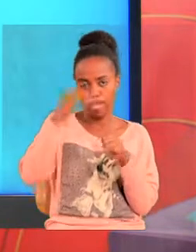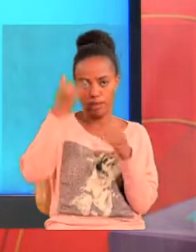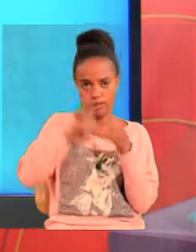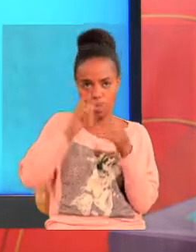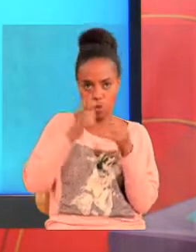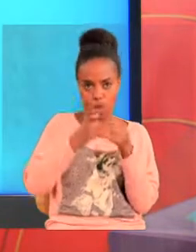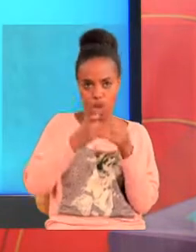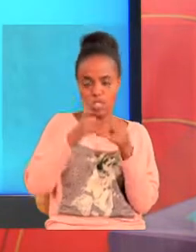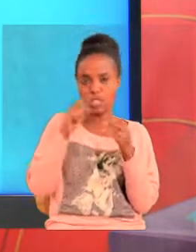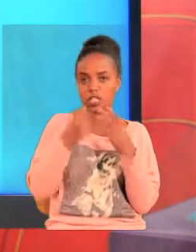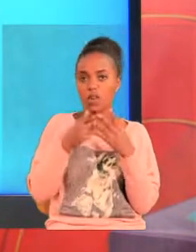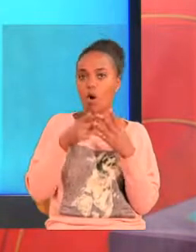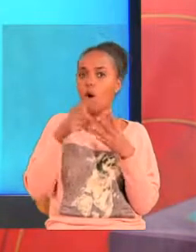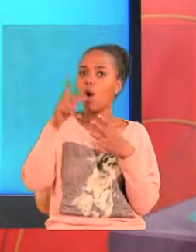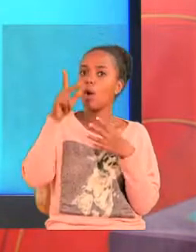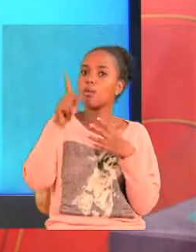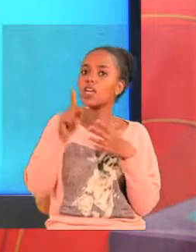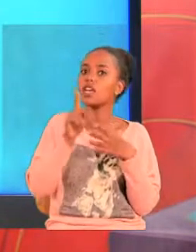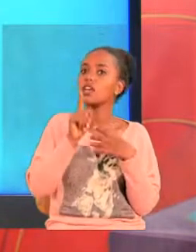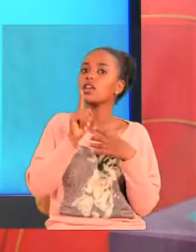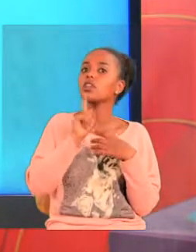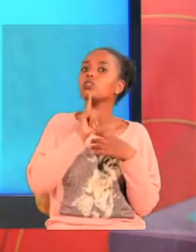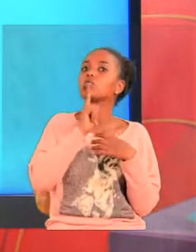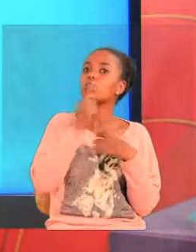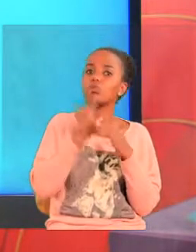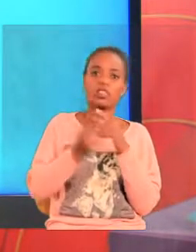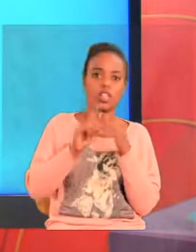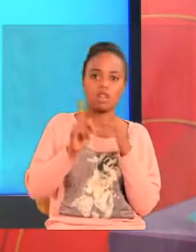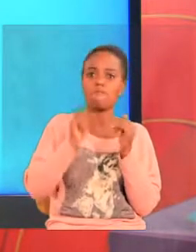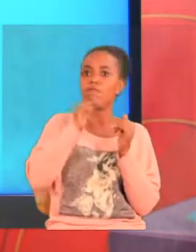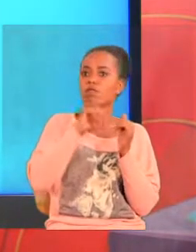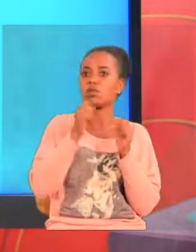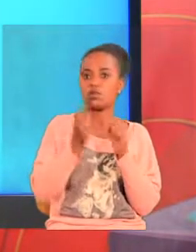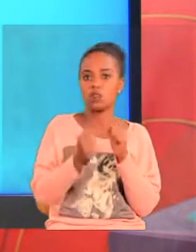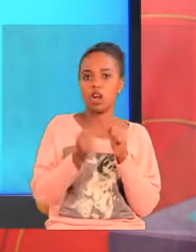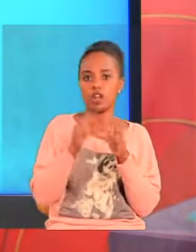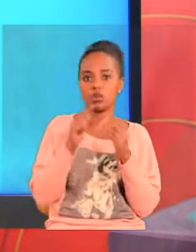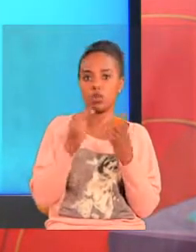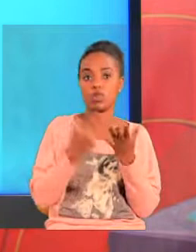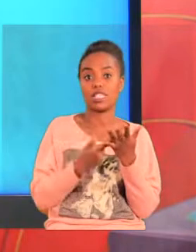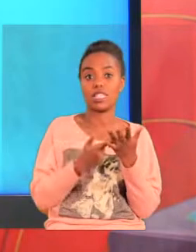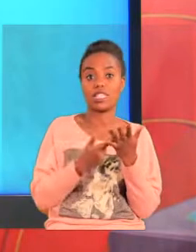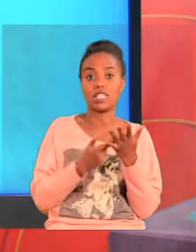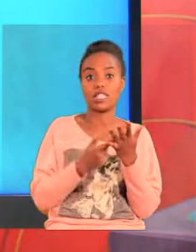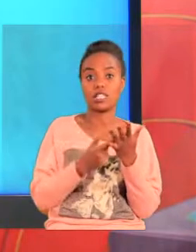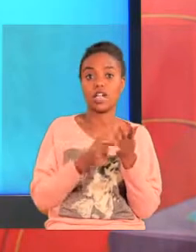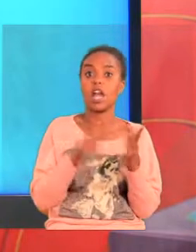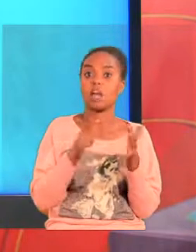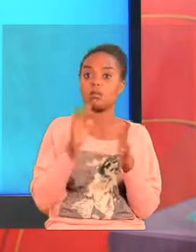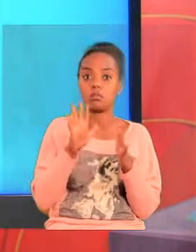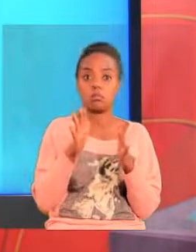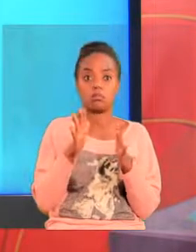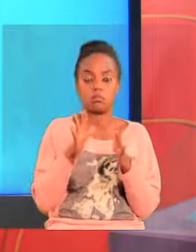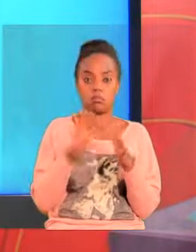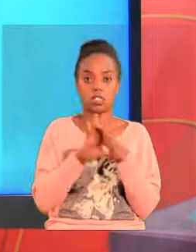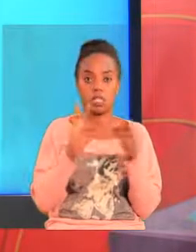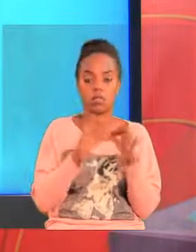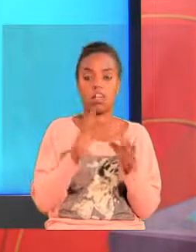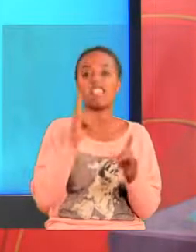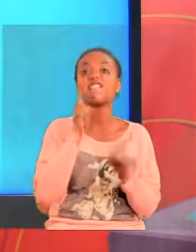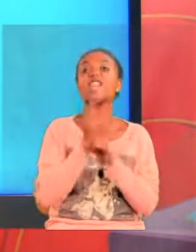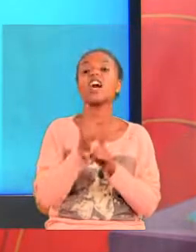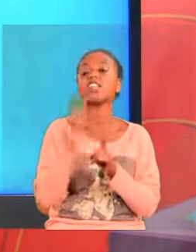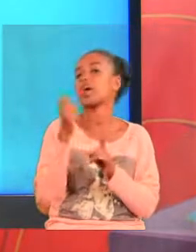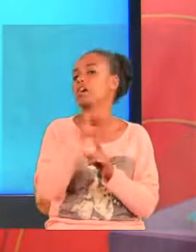P is not true only, it can be also false. So this statement is invalid because assuming